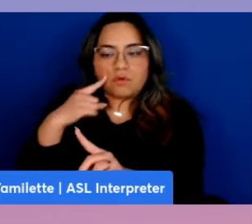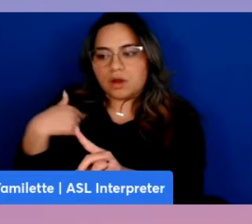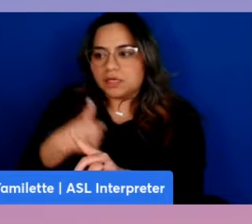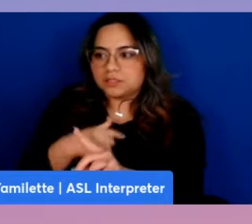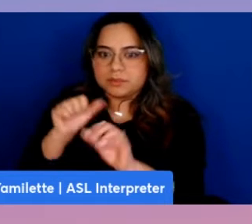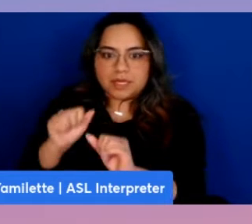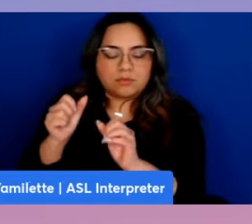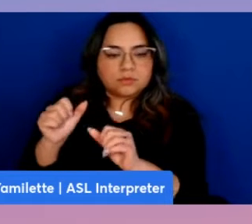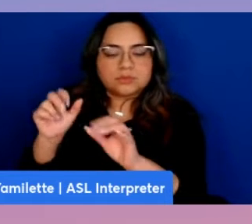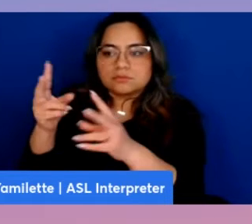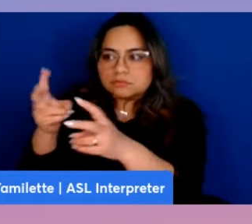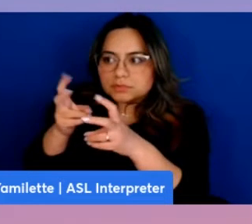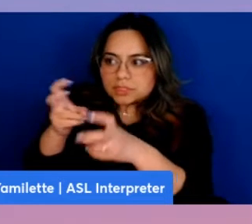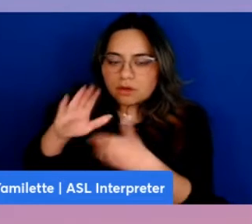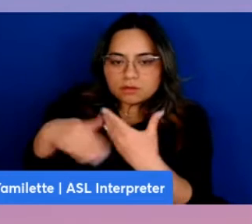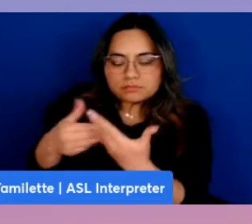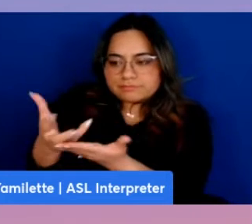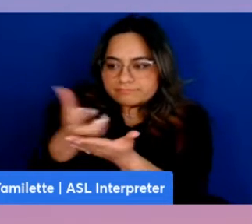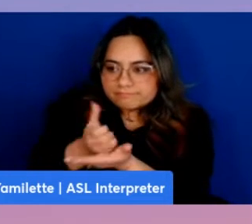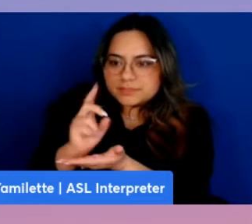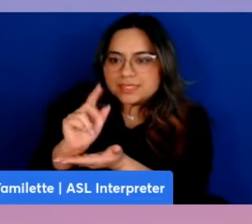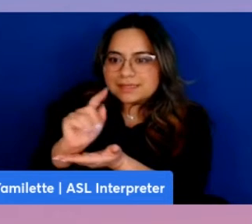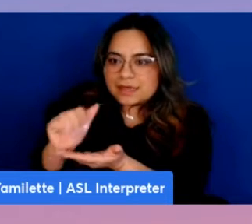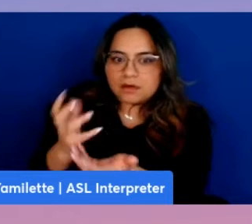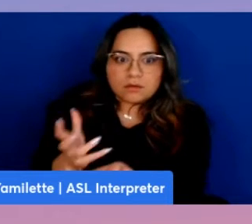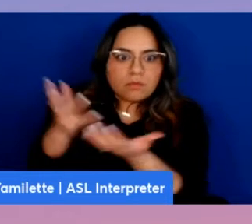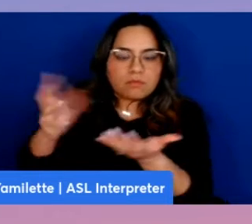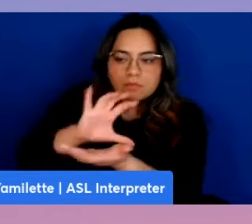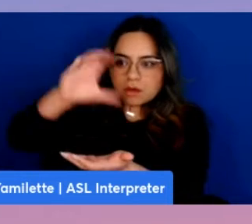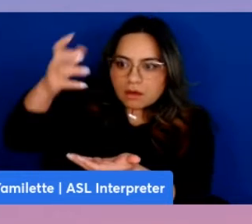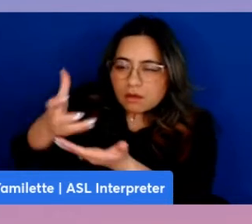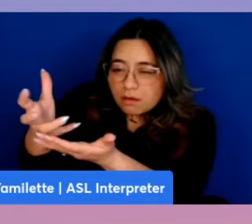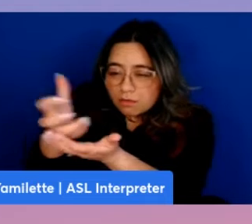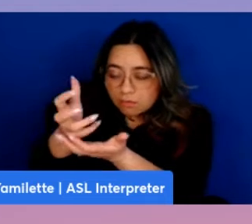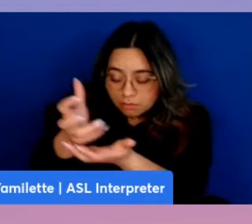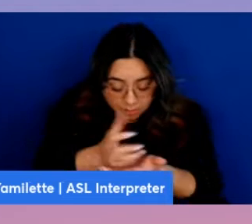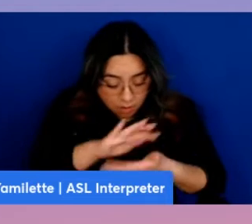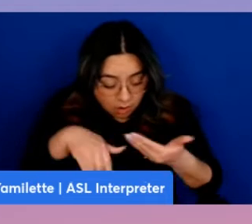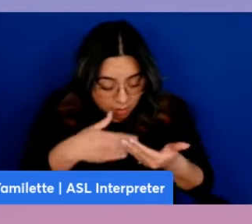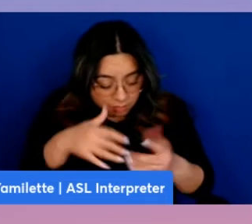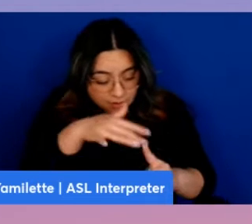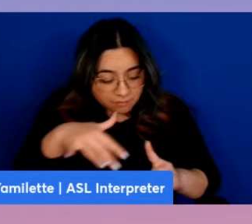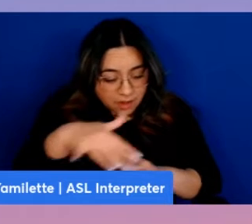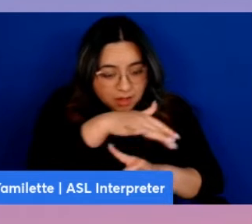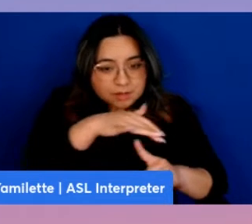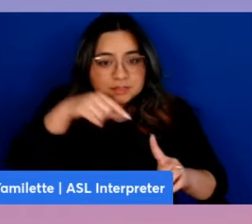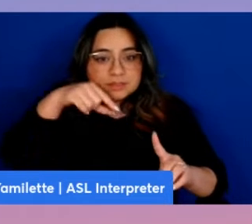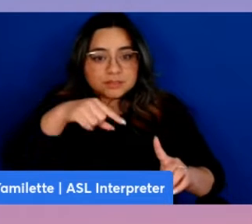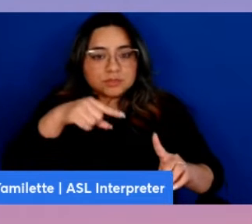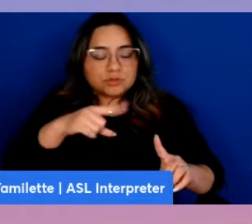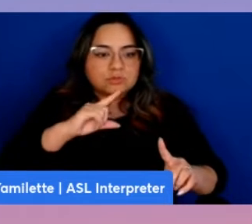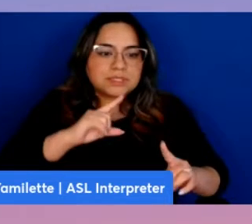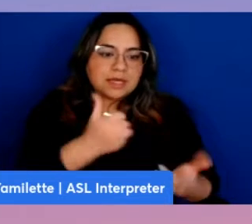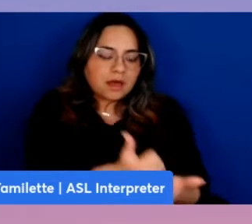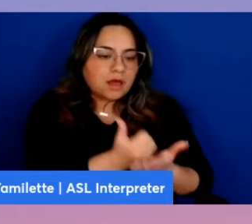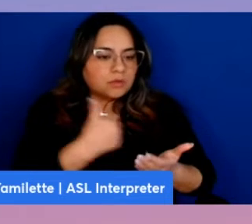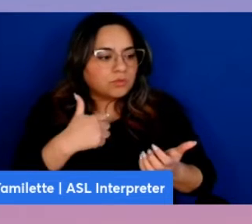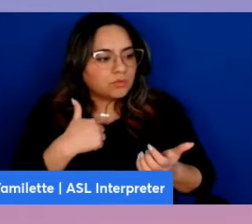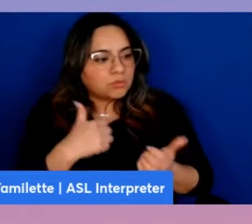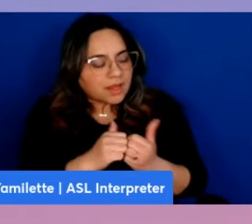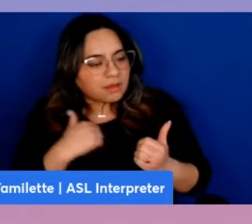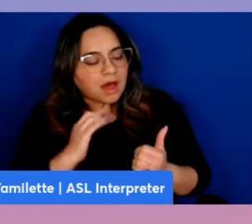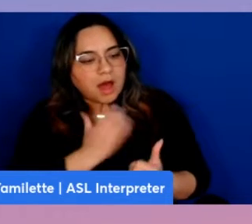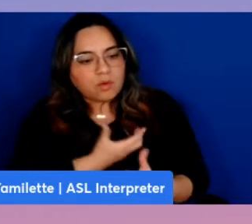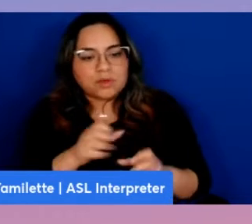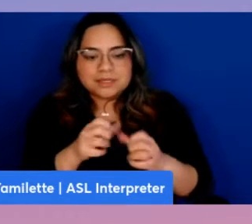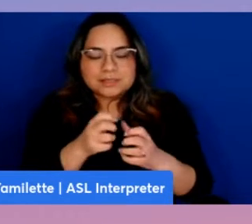their vast amounts of data. These environments, while offering unparalleled scalability and flexibility, often come